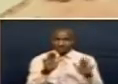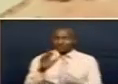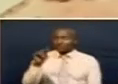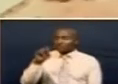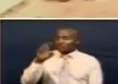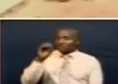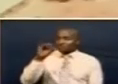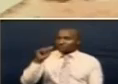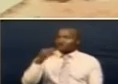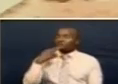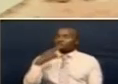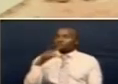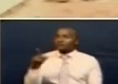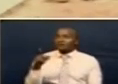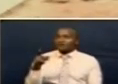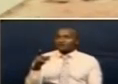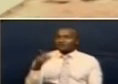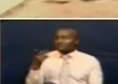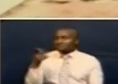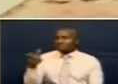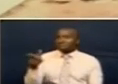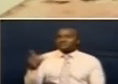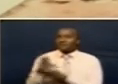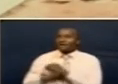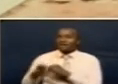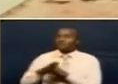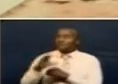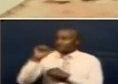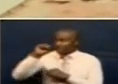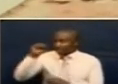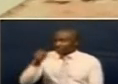The production of sugar. The production of sugar in this country has dropped from